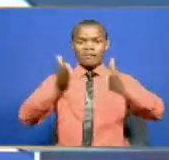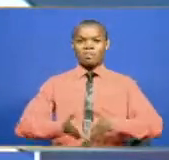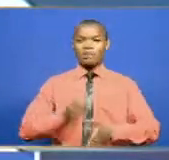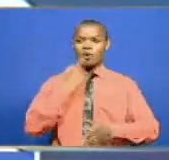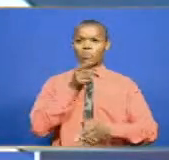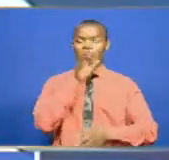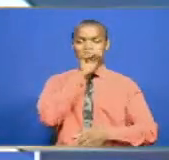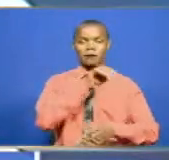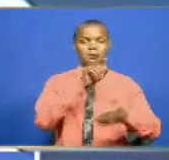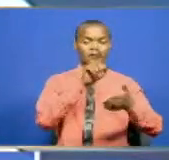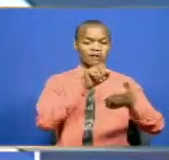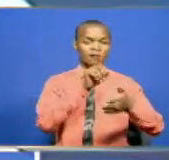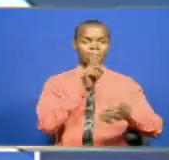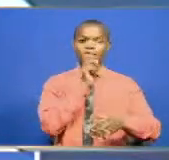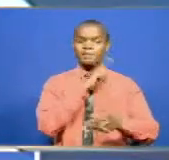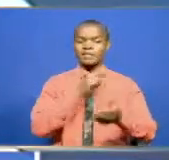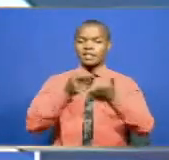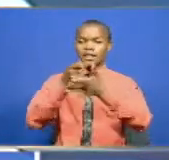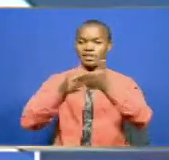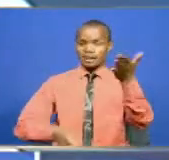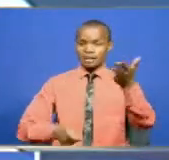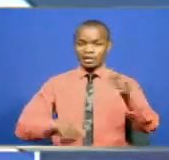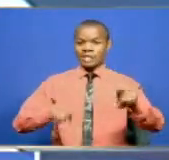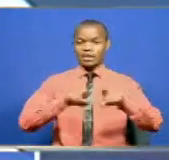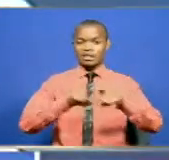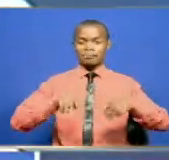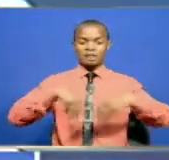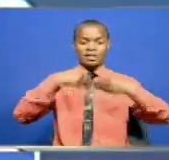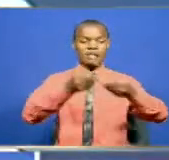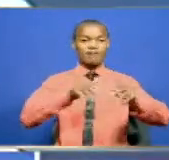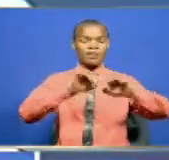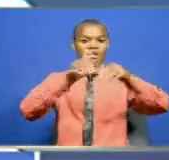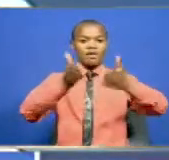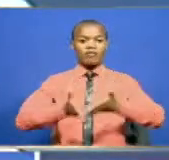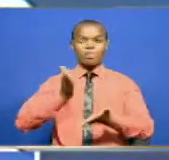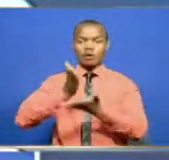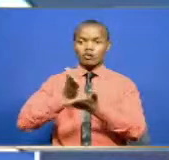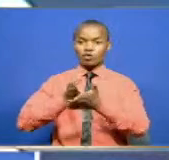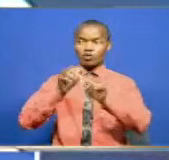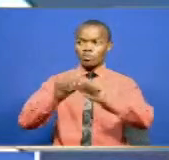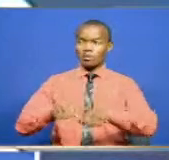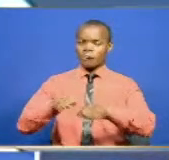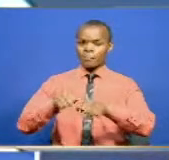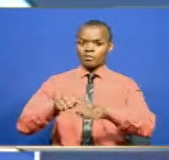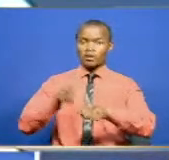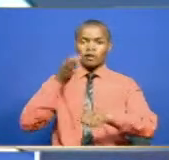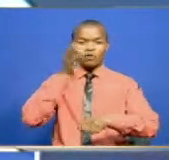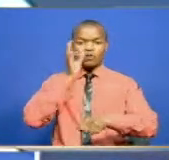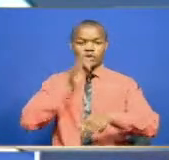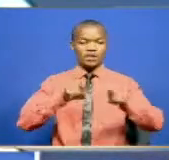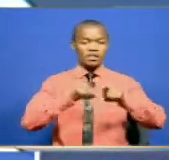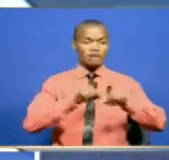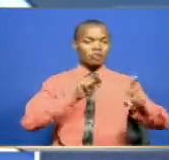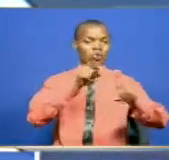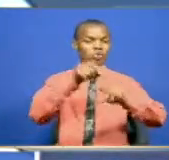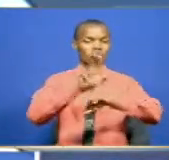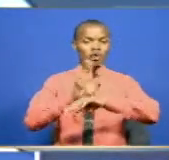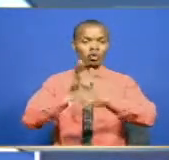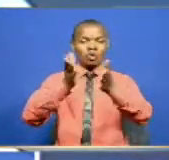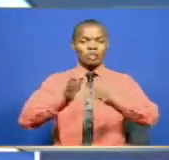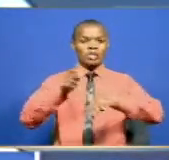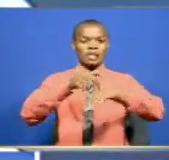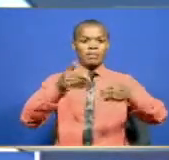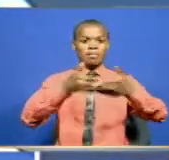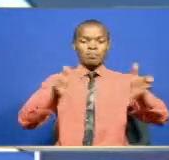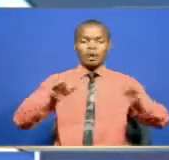significant revenue due to the pandemic, offering farmers the chance to deliver their fresh date fruits to consumers at open-air